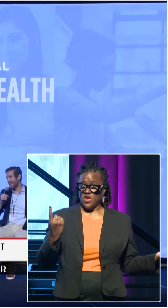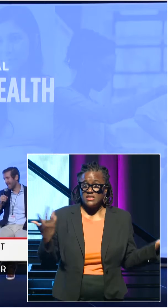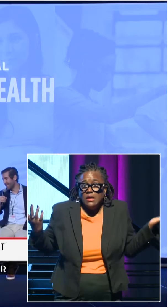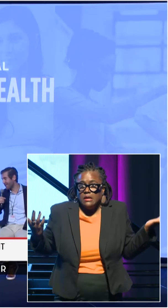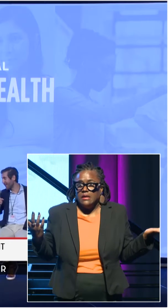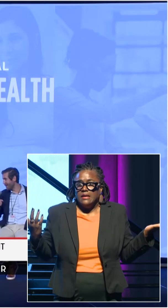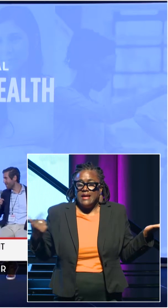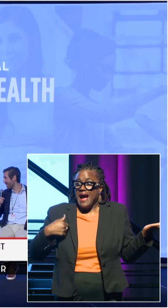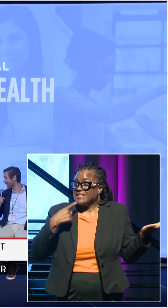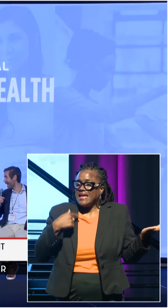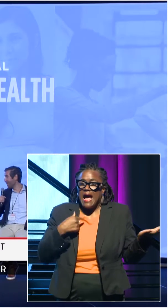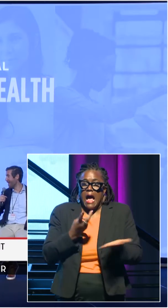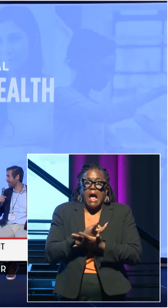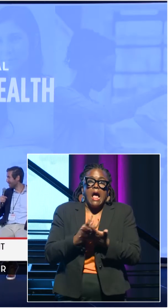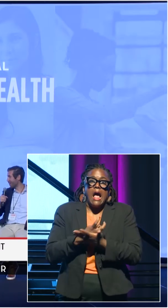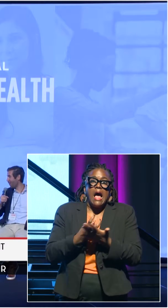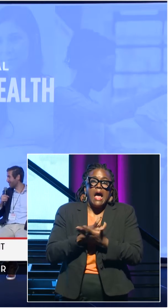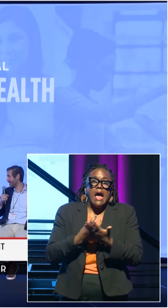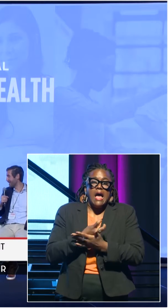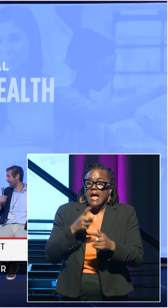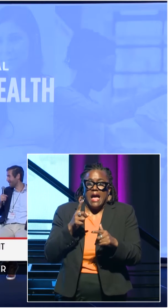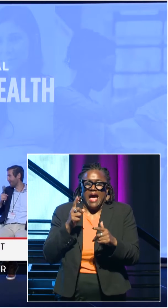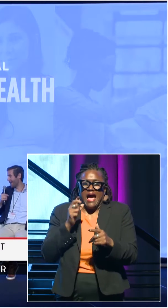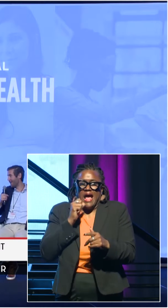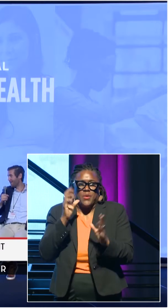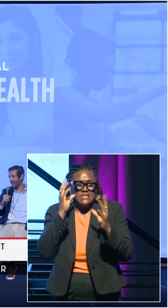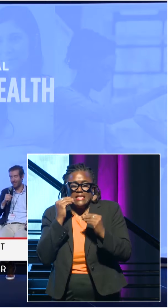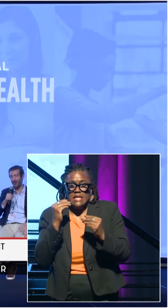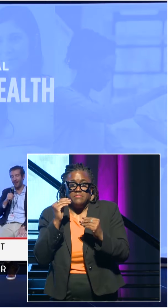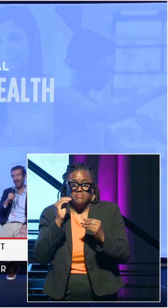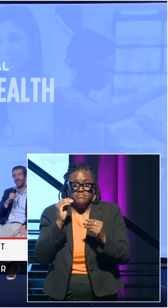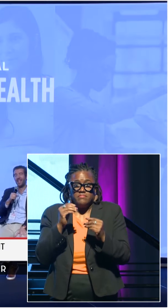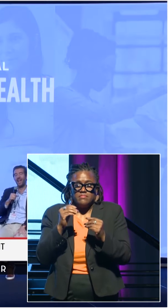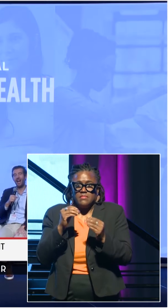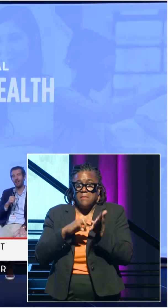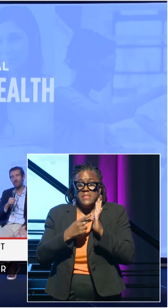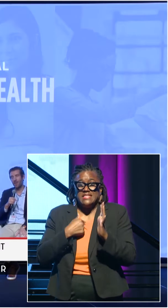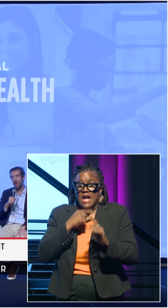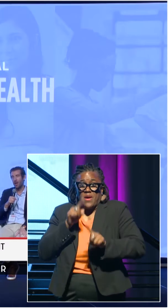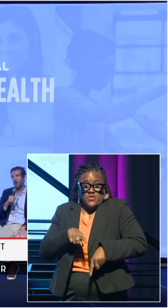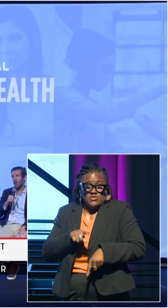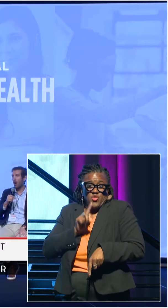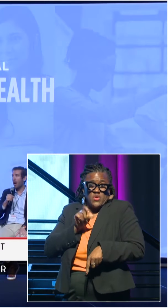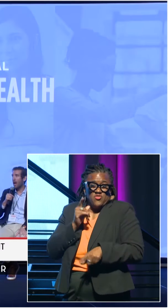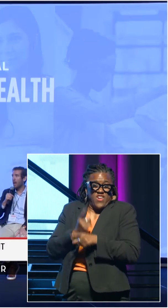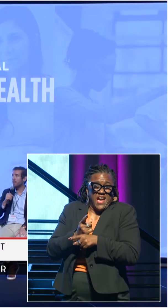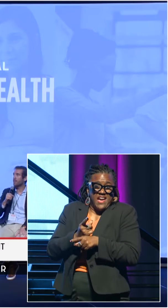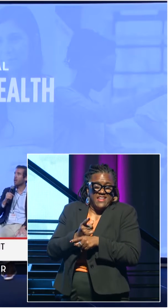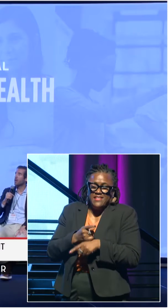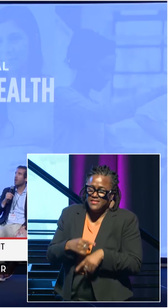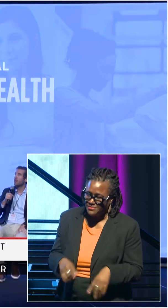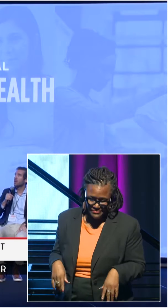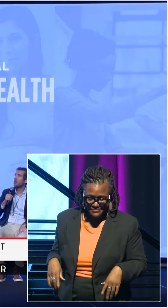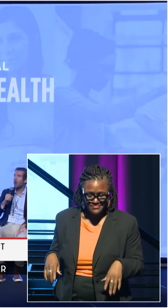said that I didn't sleep, then I wouldn't have to answer the question because I just don't get up, right? So,